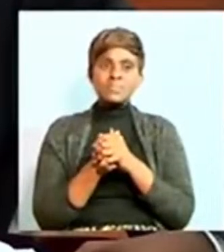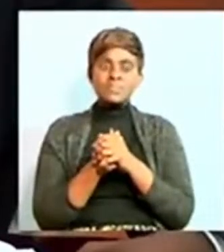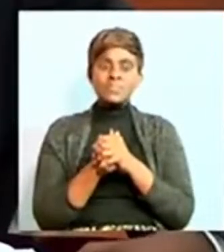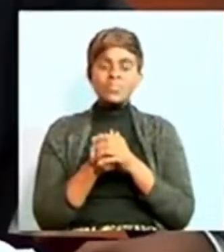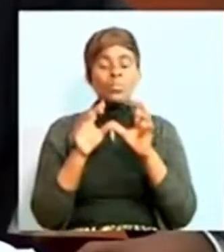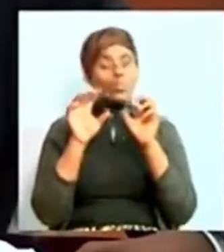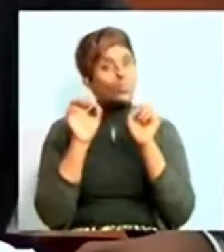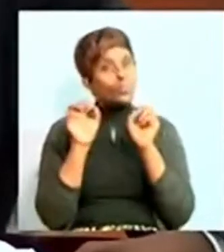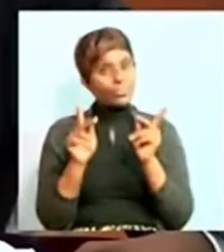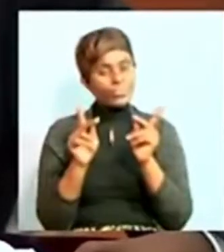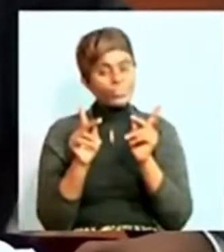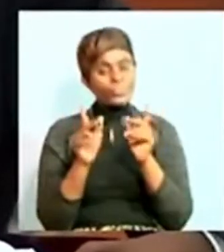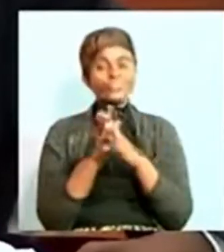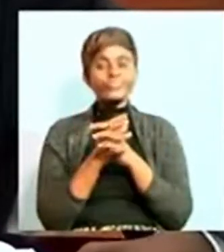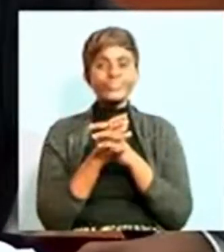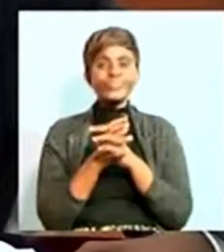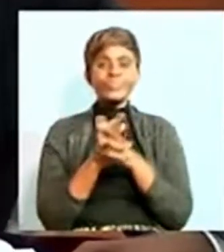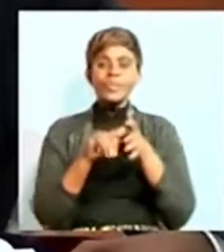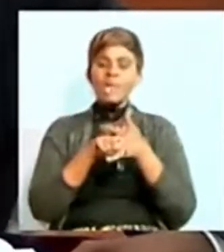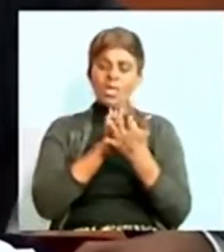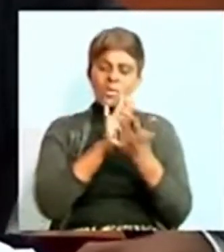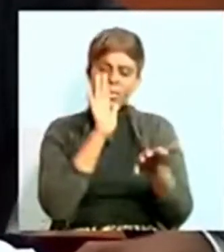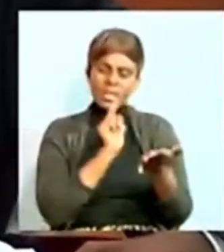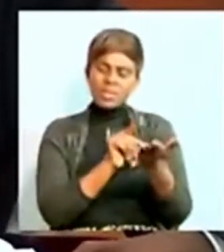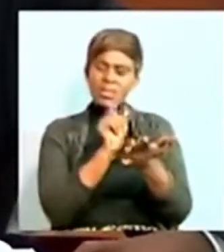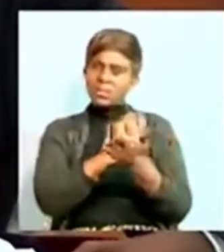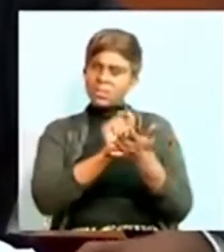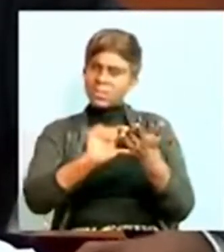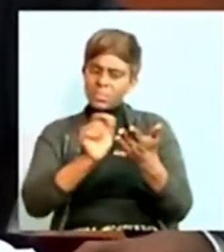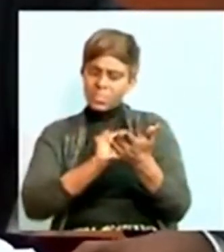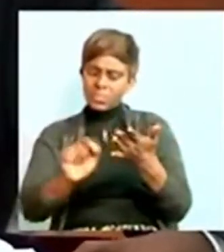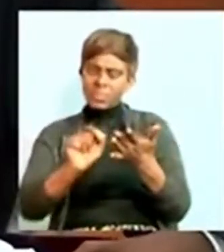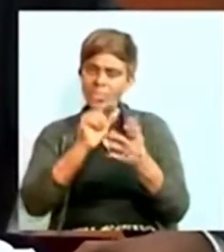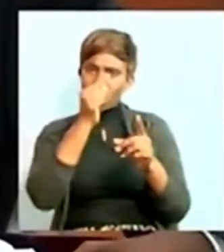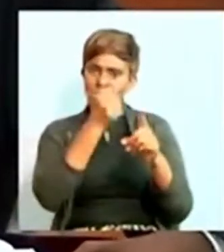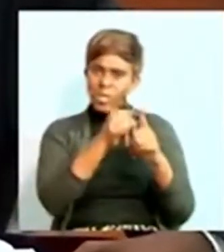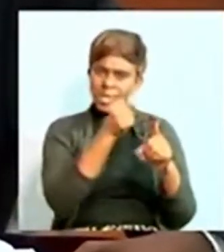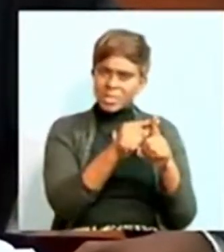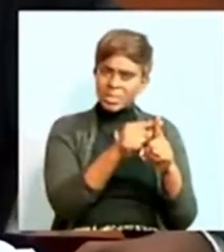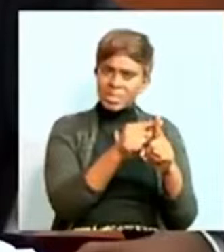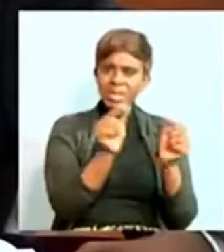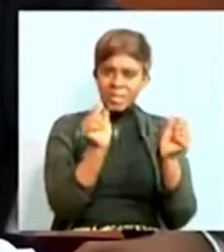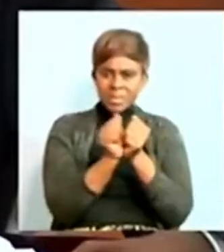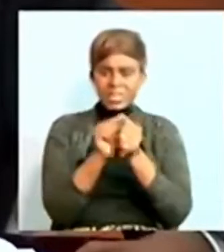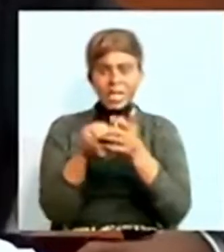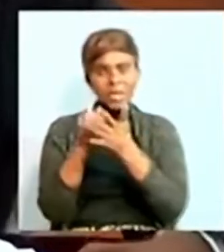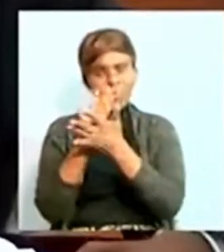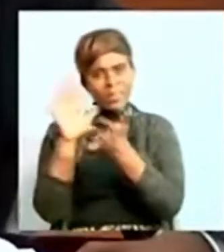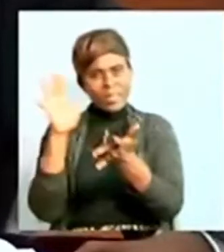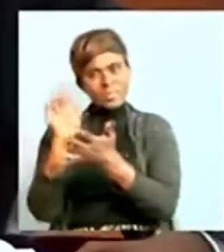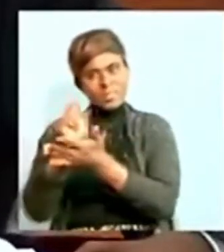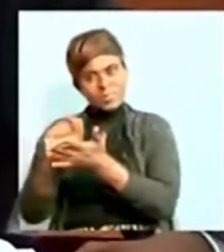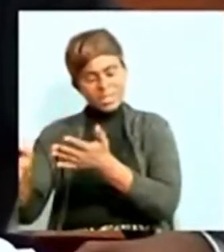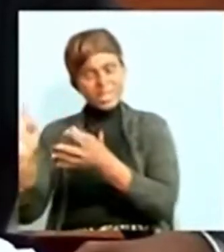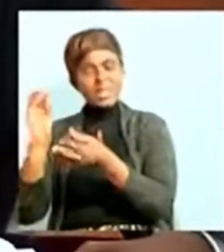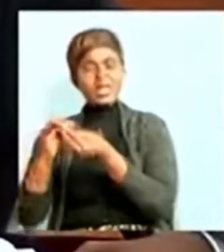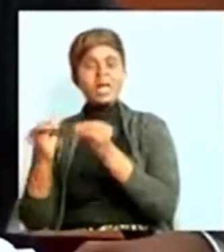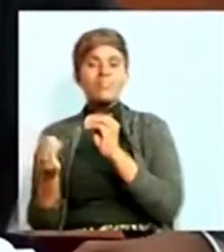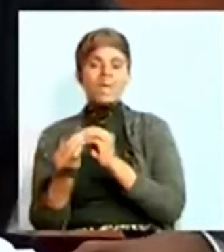All right. How much is written in words and how much is written in